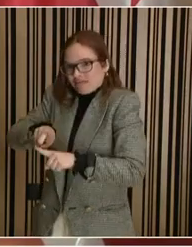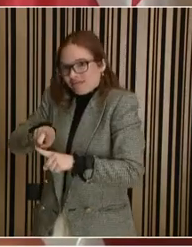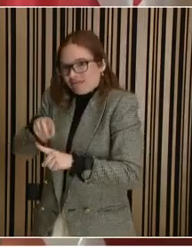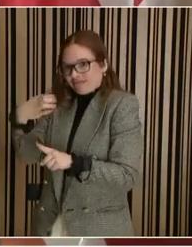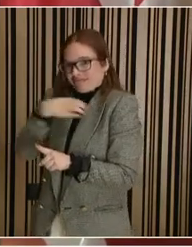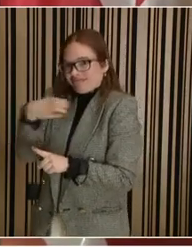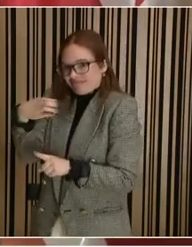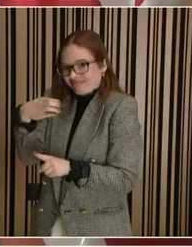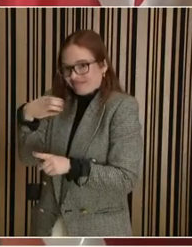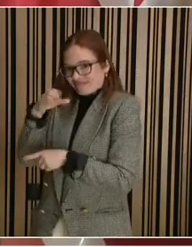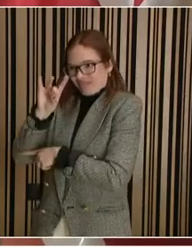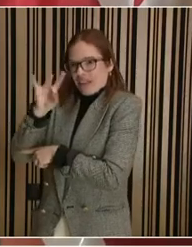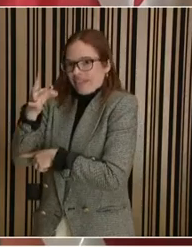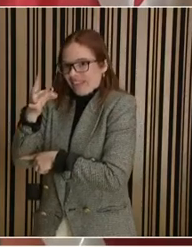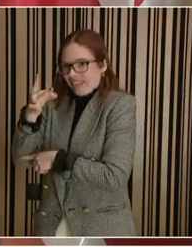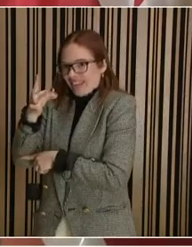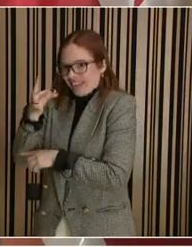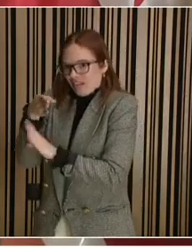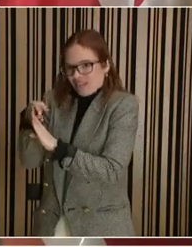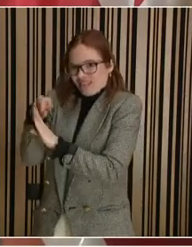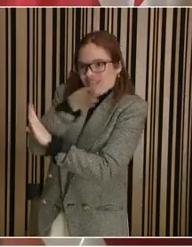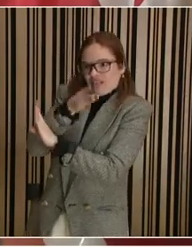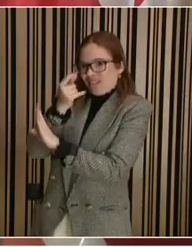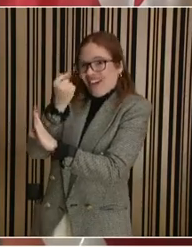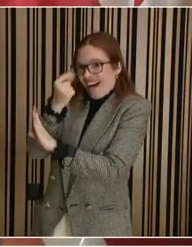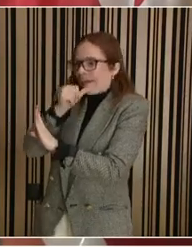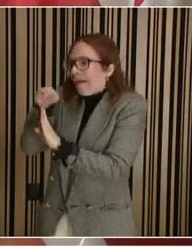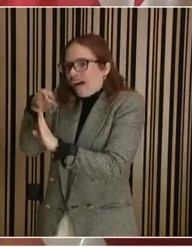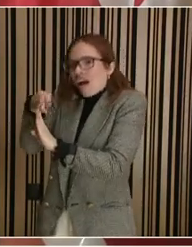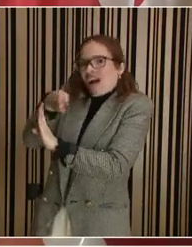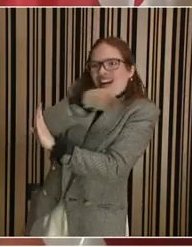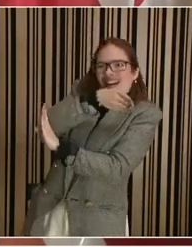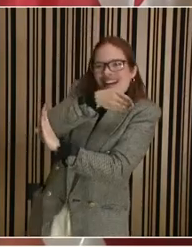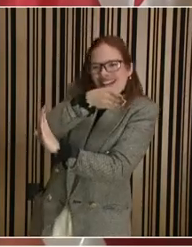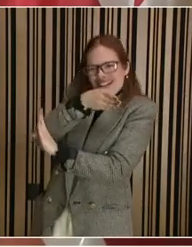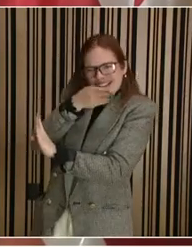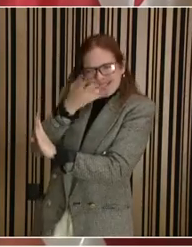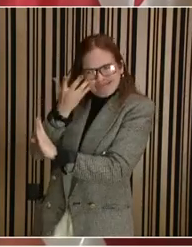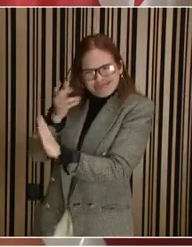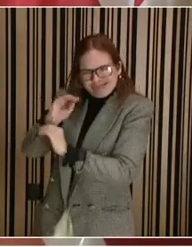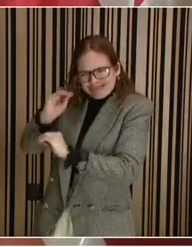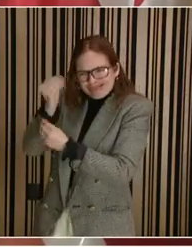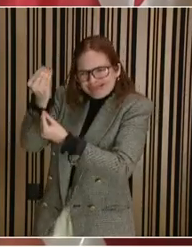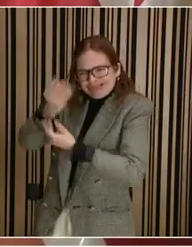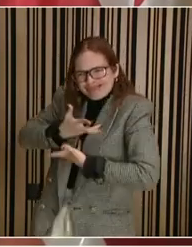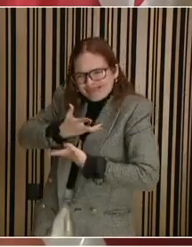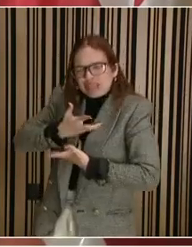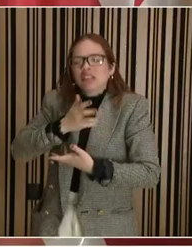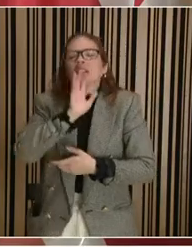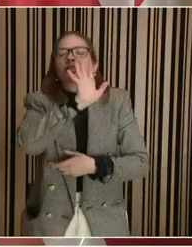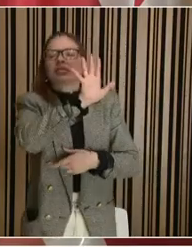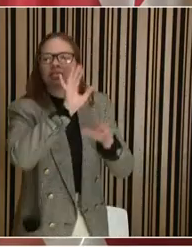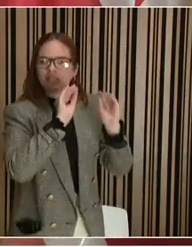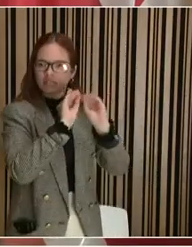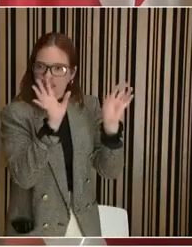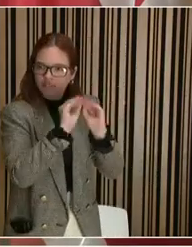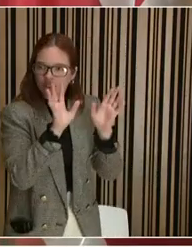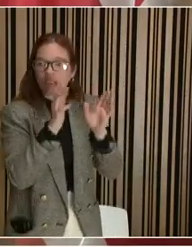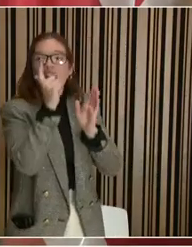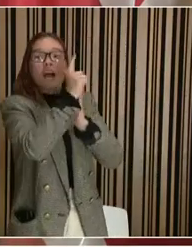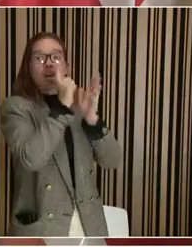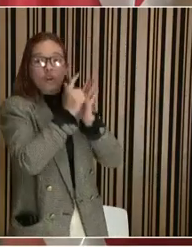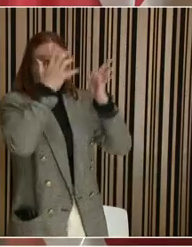prior, I mean, that leaves us kind of thinking that. To be clear, I am the attorney involved